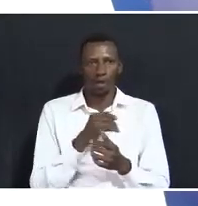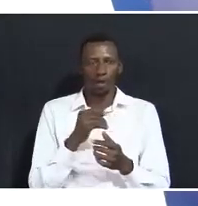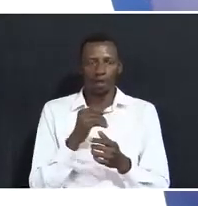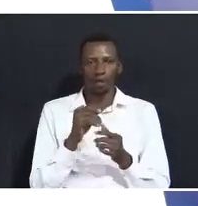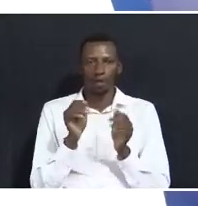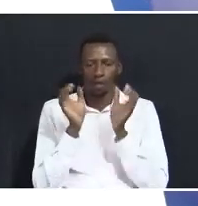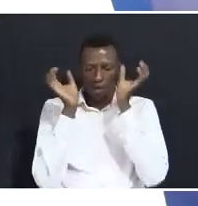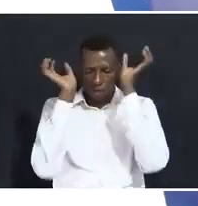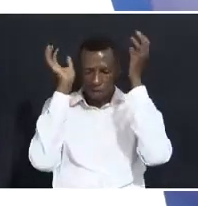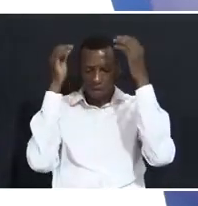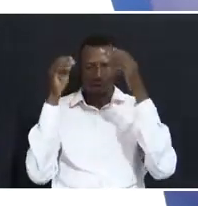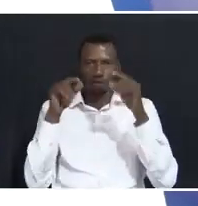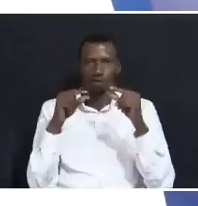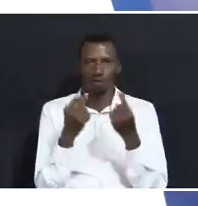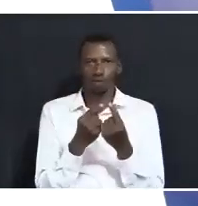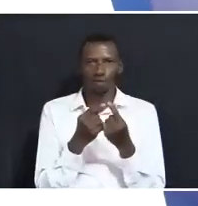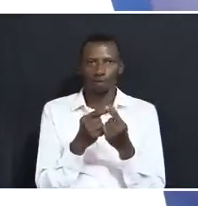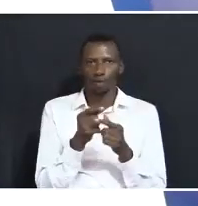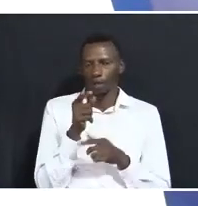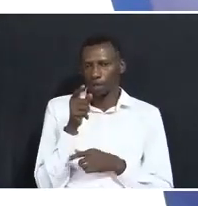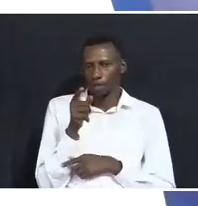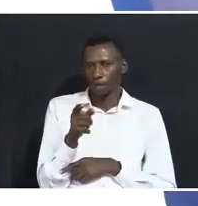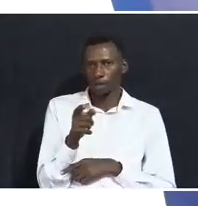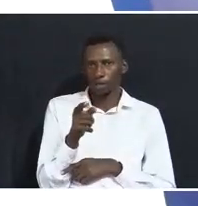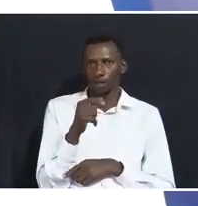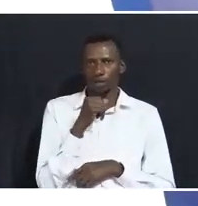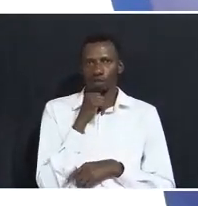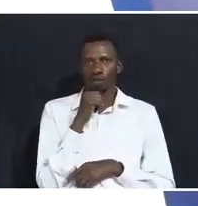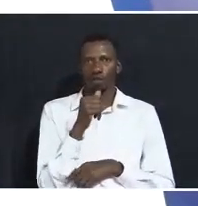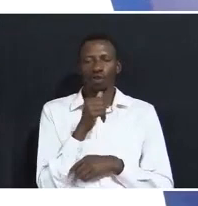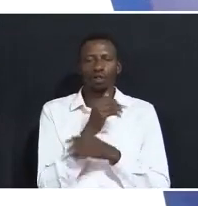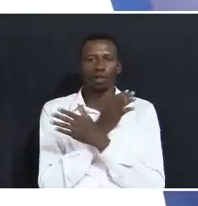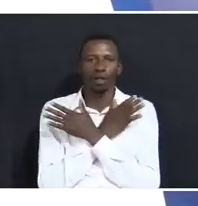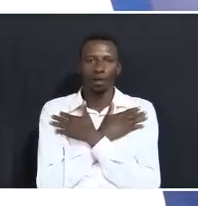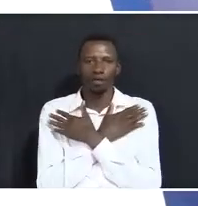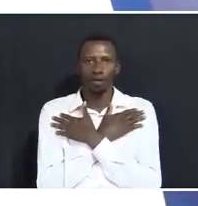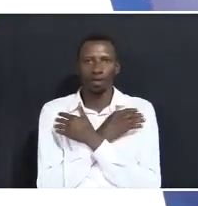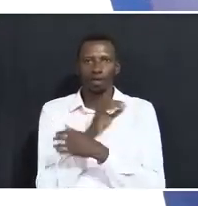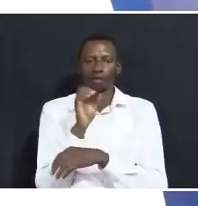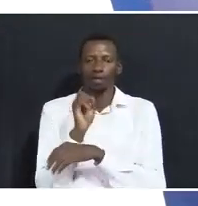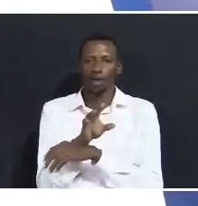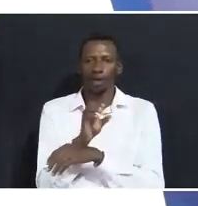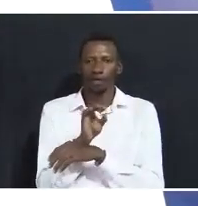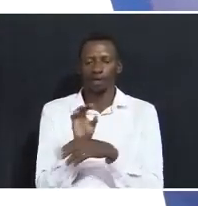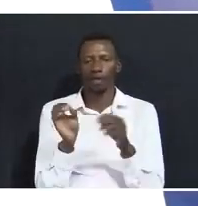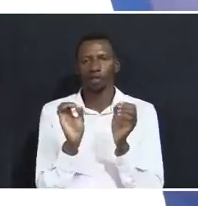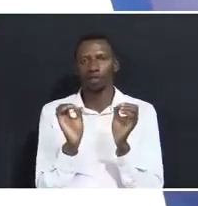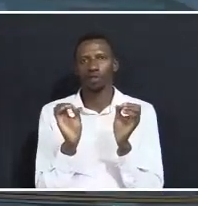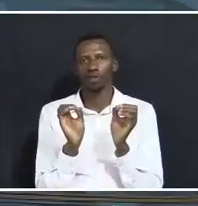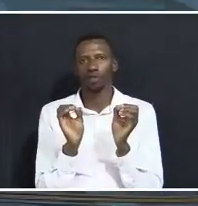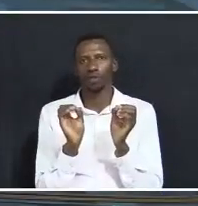leaders. And so this was not a friendly advice, I will submit.